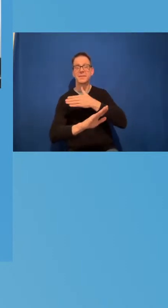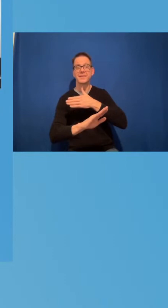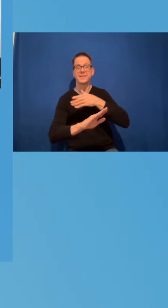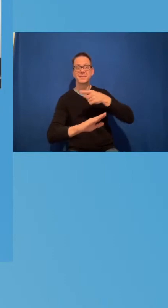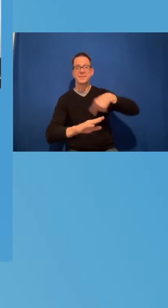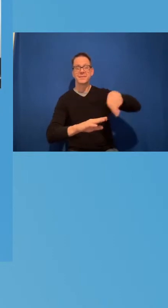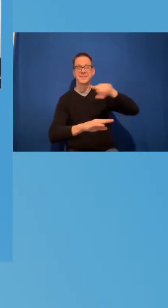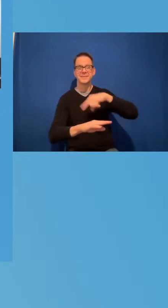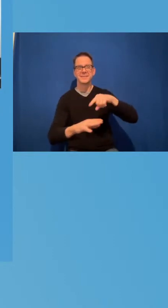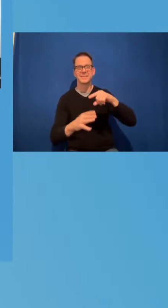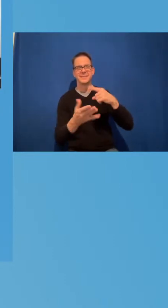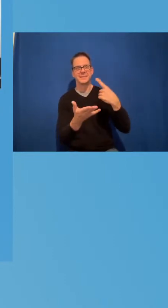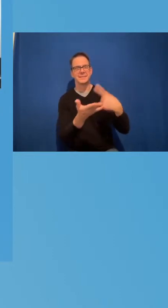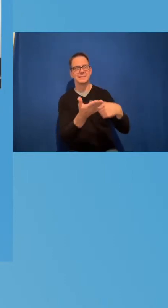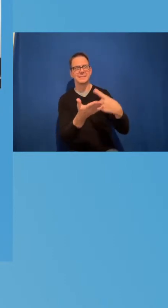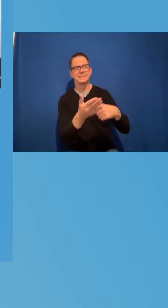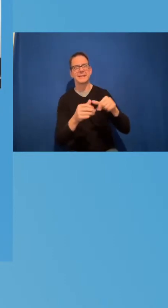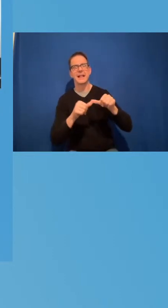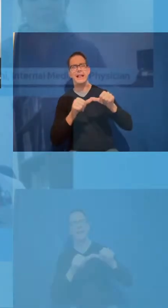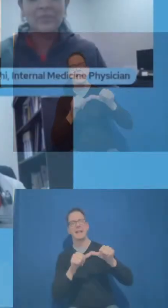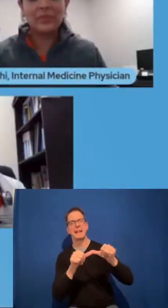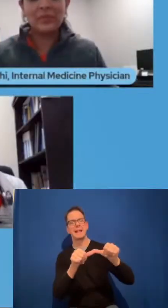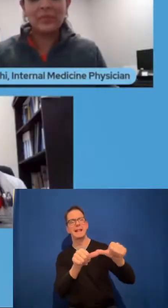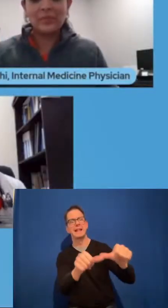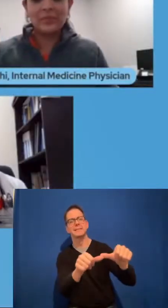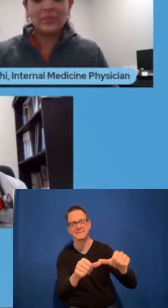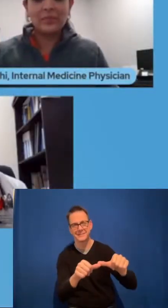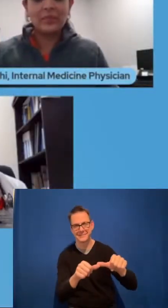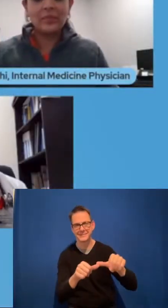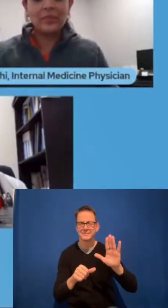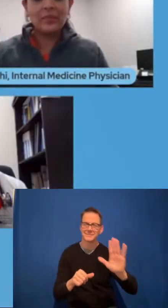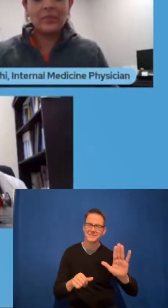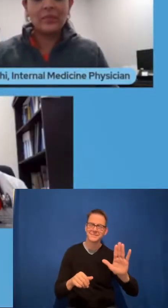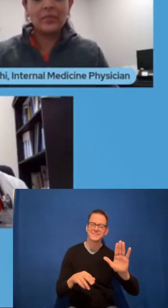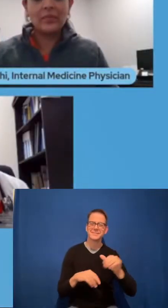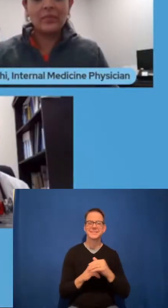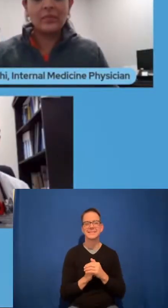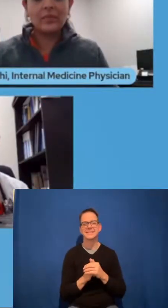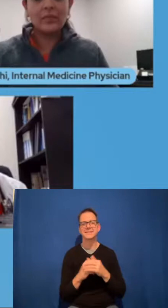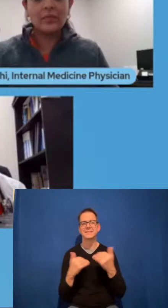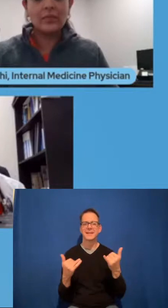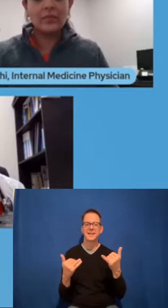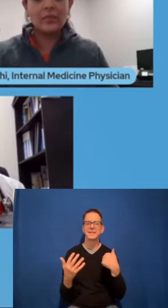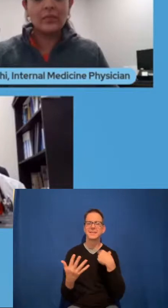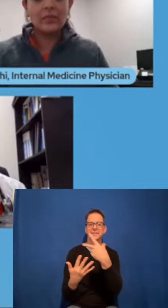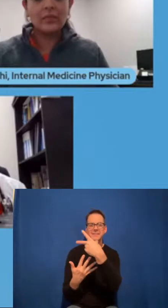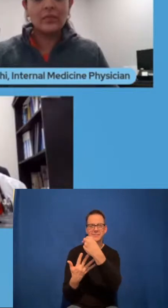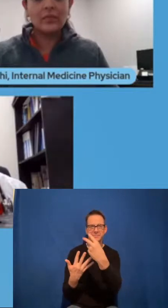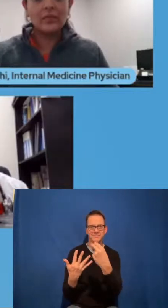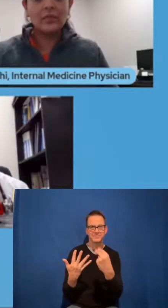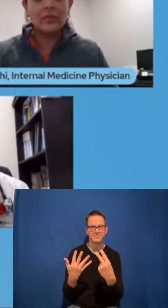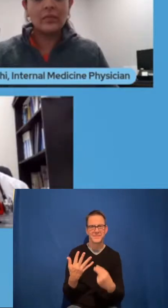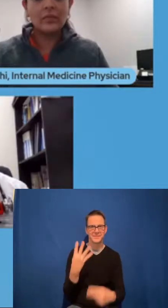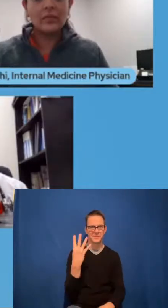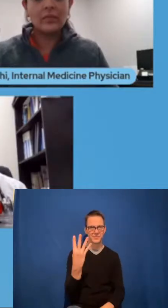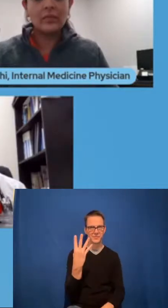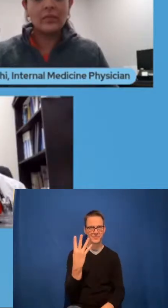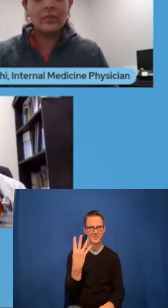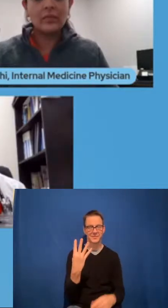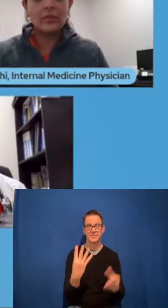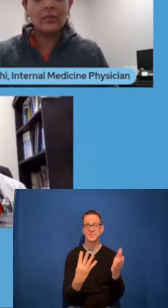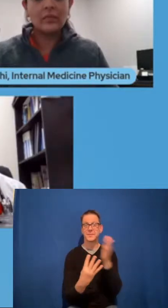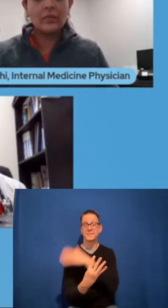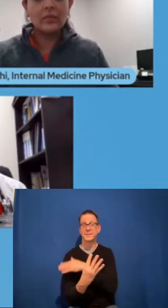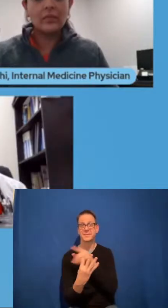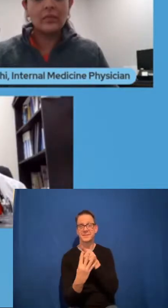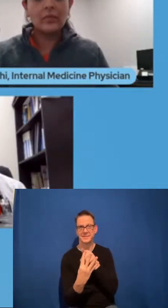6 sessions of Pop Alberta. But in the interest of moving us through all 4 little breakdown components of